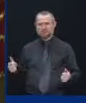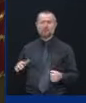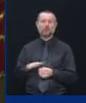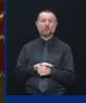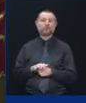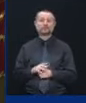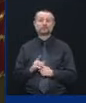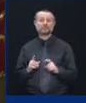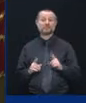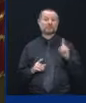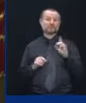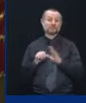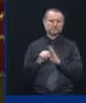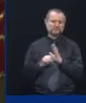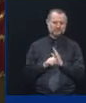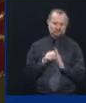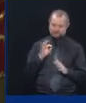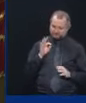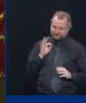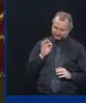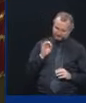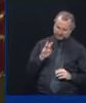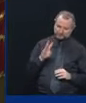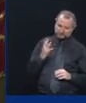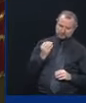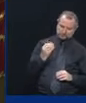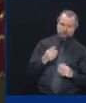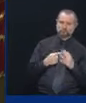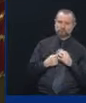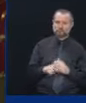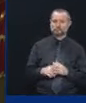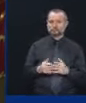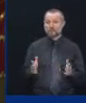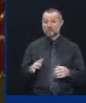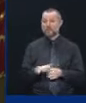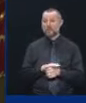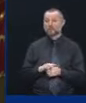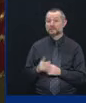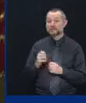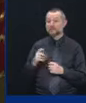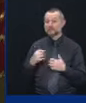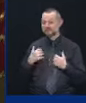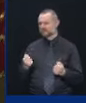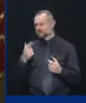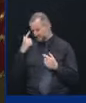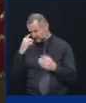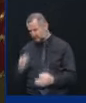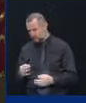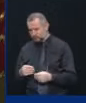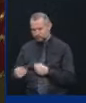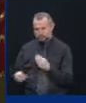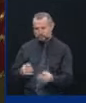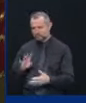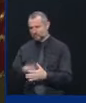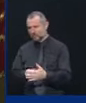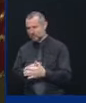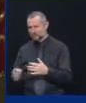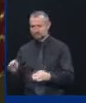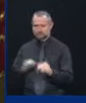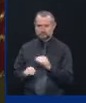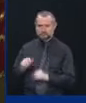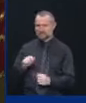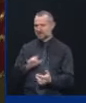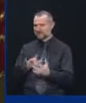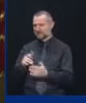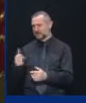the 14th. The local health departments will announce on their own how and when they're going to take appointments. And so be looking to your local health departments for that guidance as